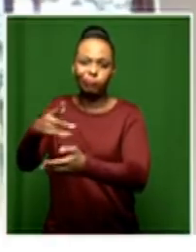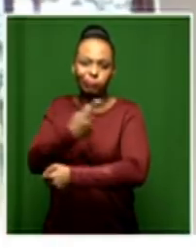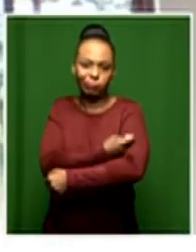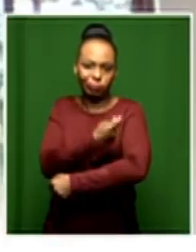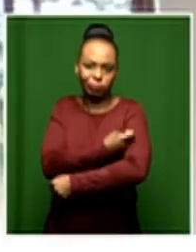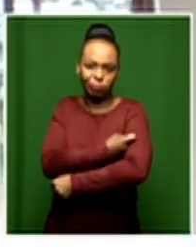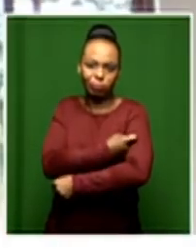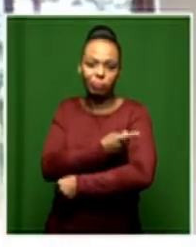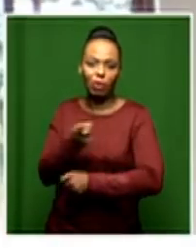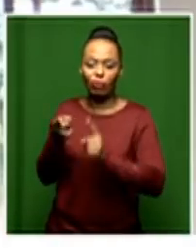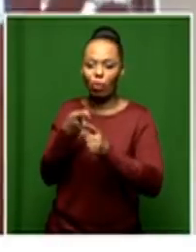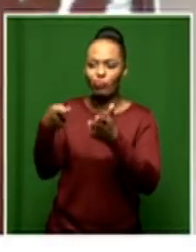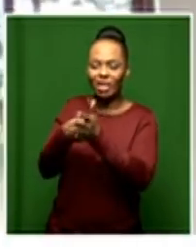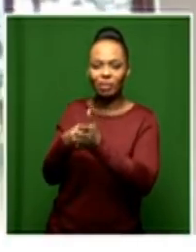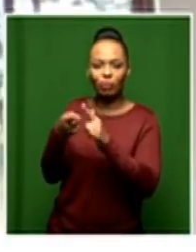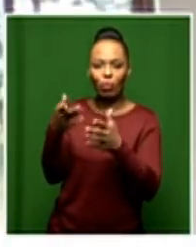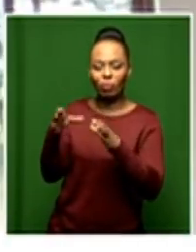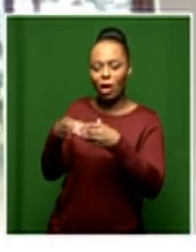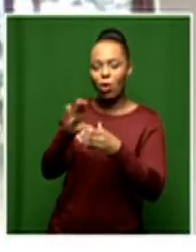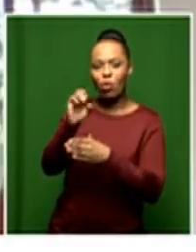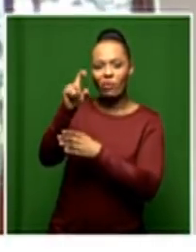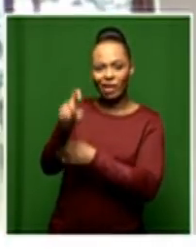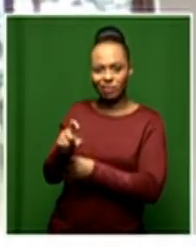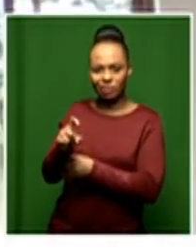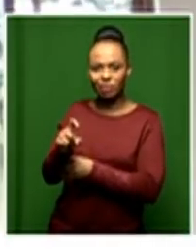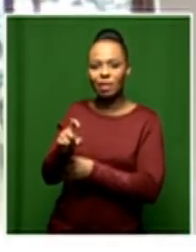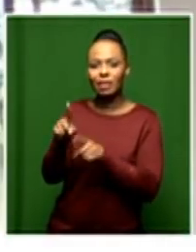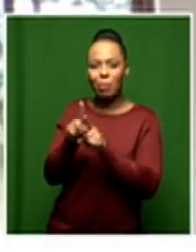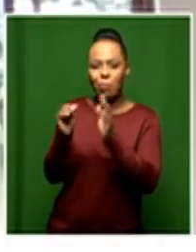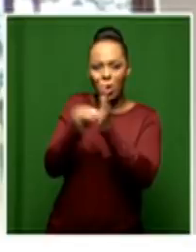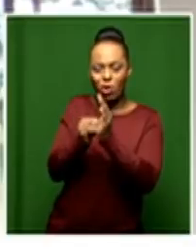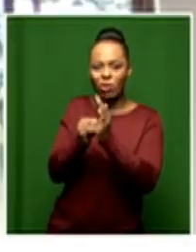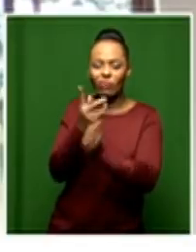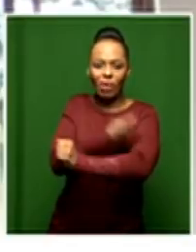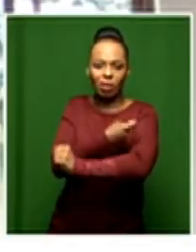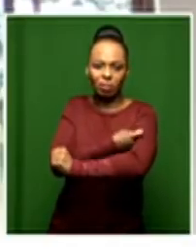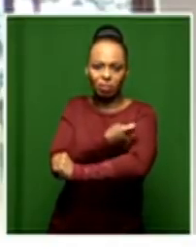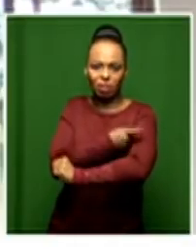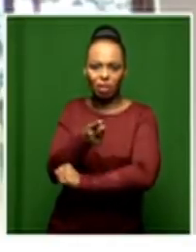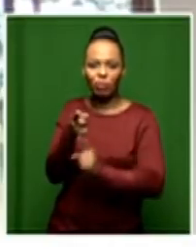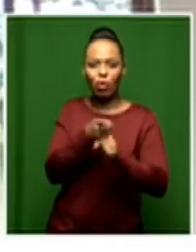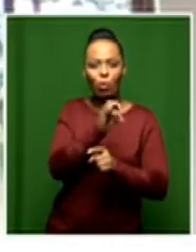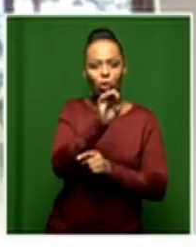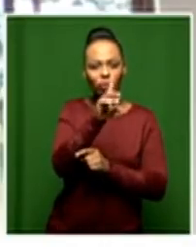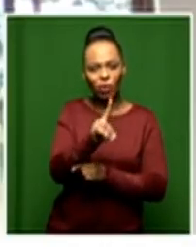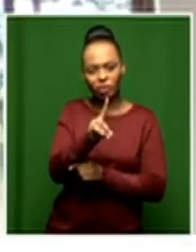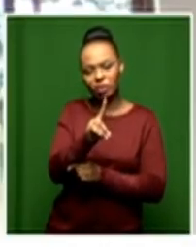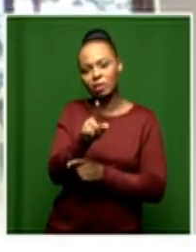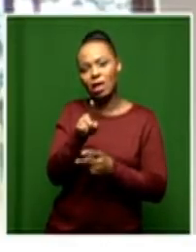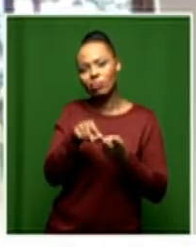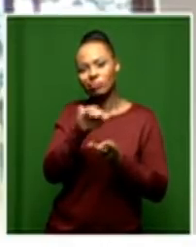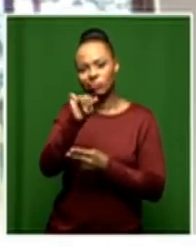by the COVAX, and that means the million vaccine that had arrived from the Oxford Astrazeneca.